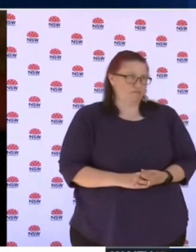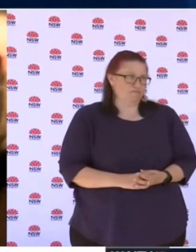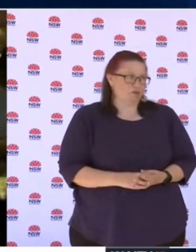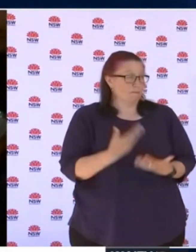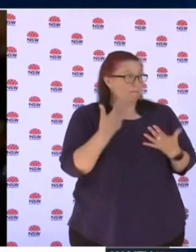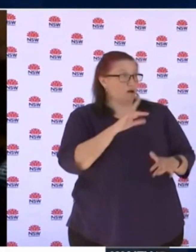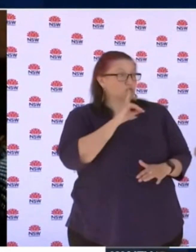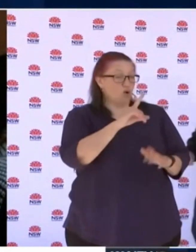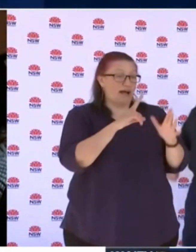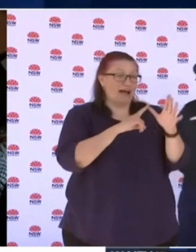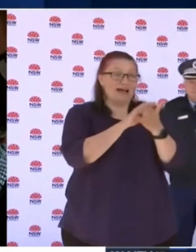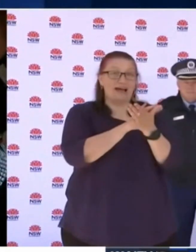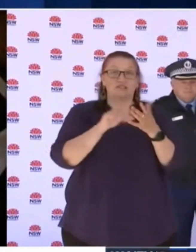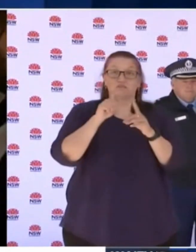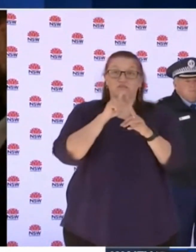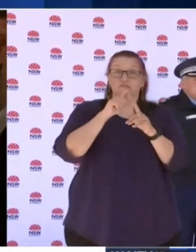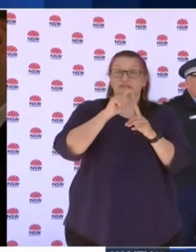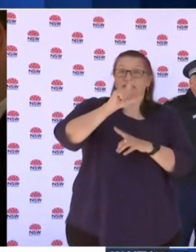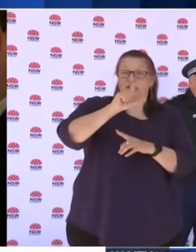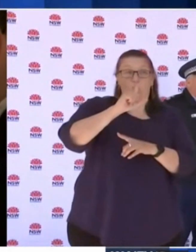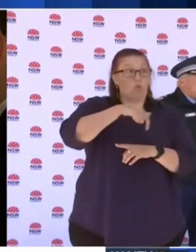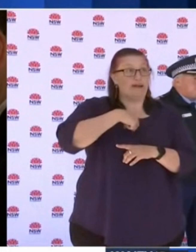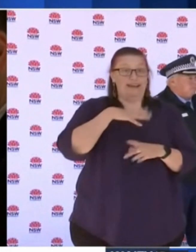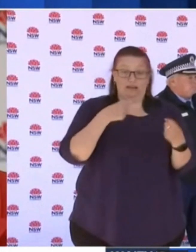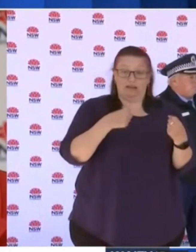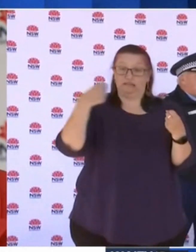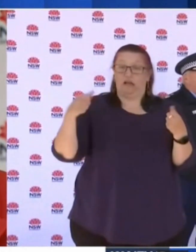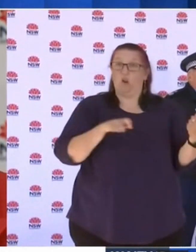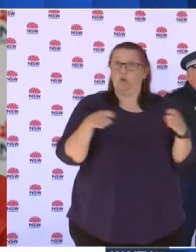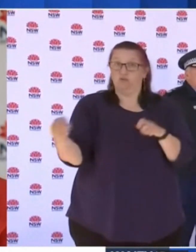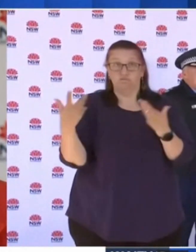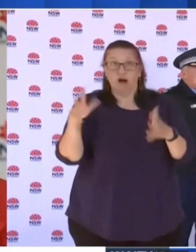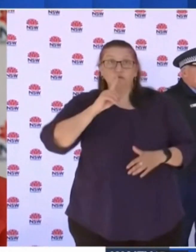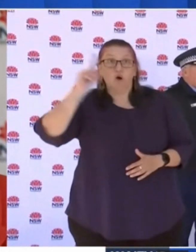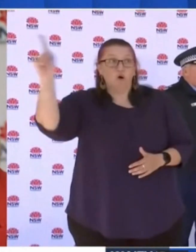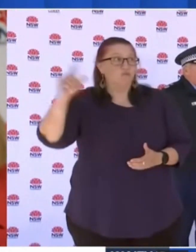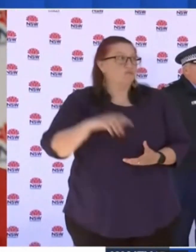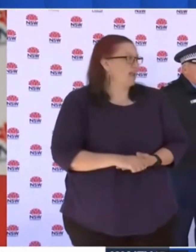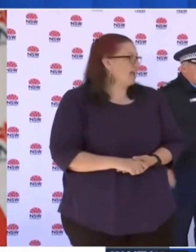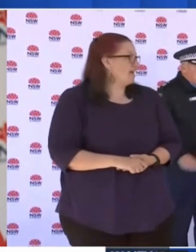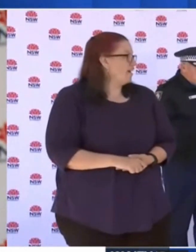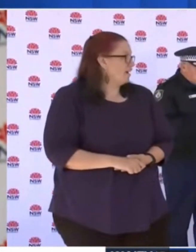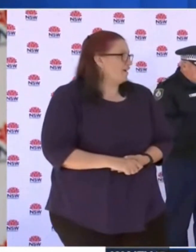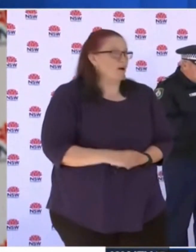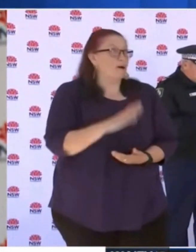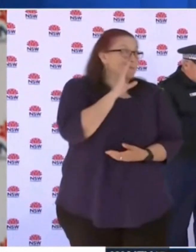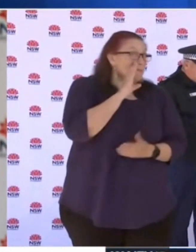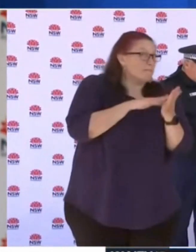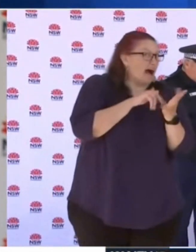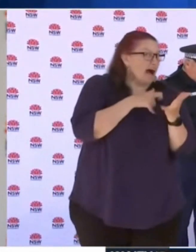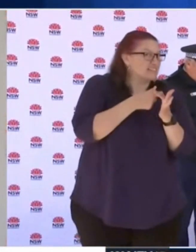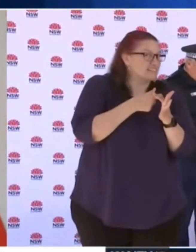that we might need to extend this lockdown? No, we briefed the I'm not going to... Oh,